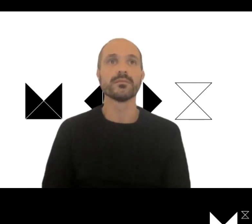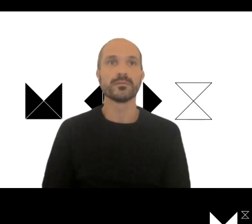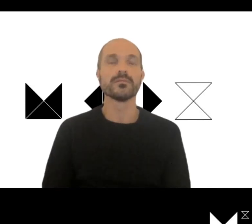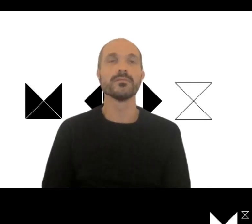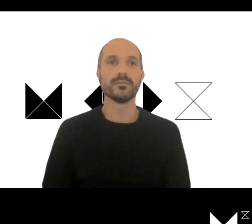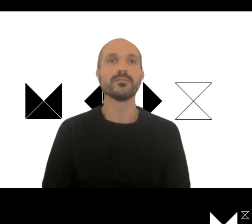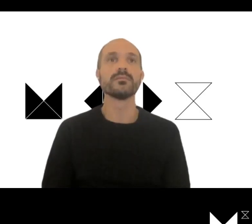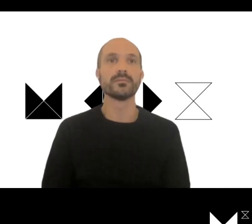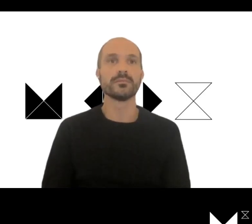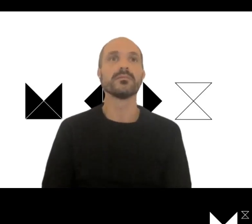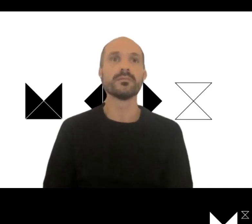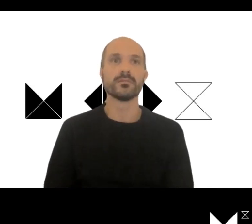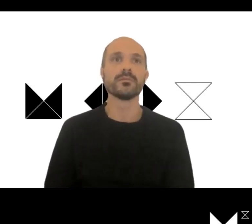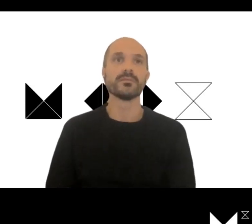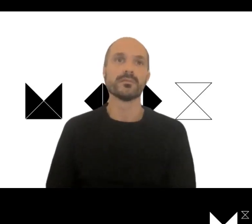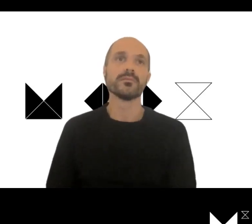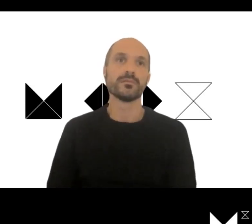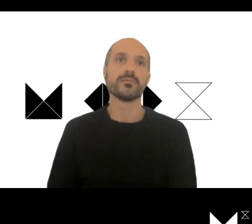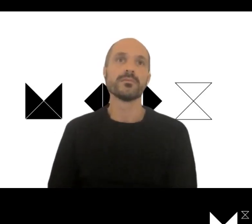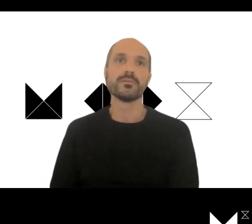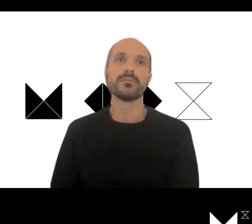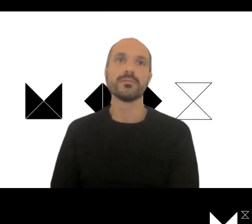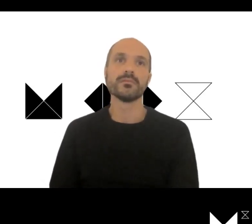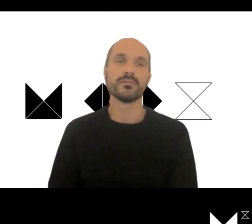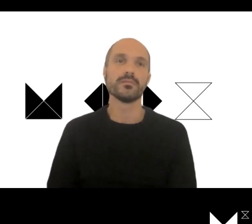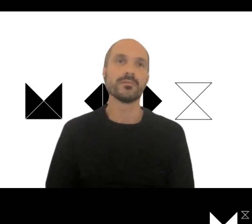knowledge. So that's really easy to